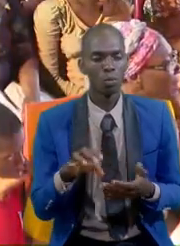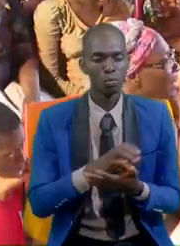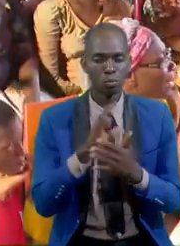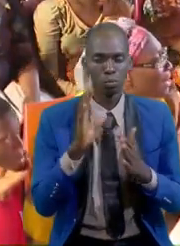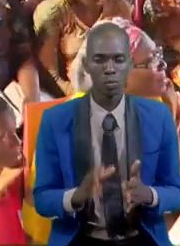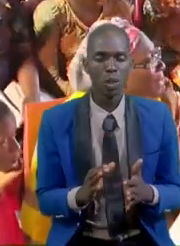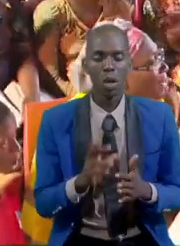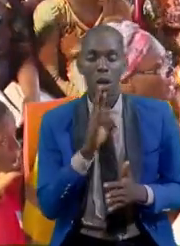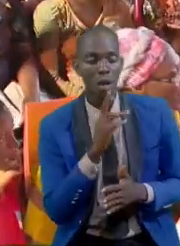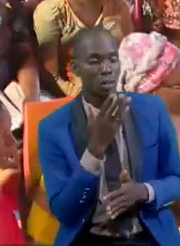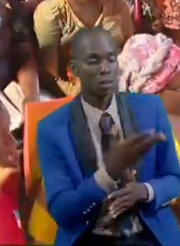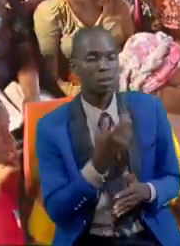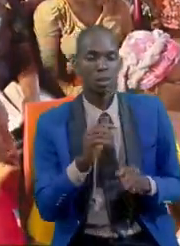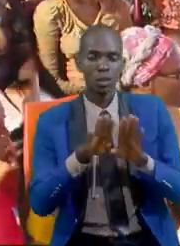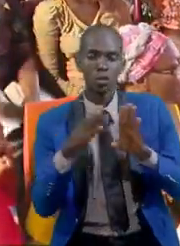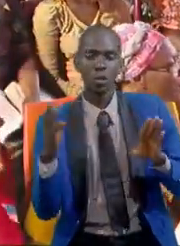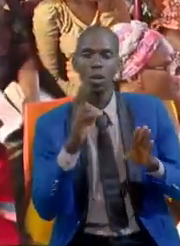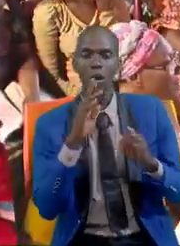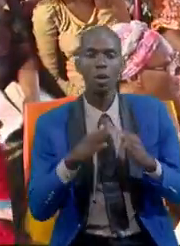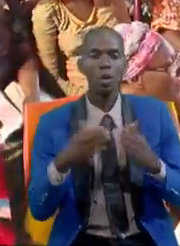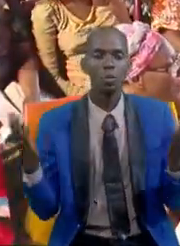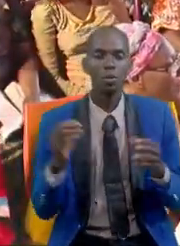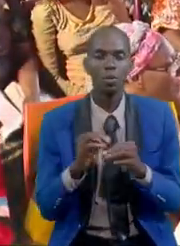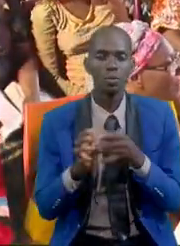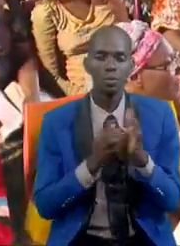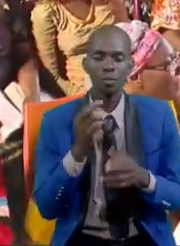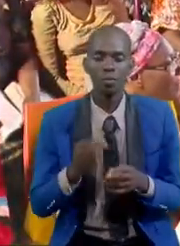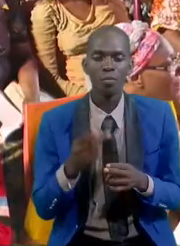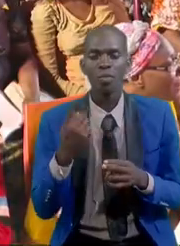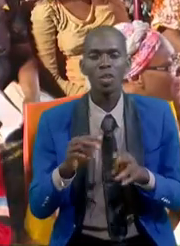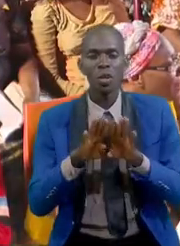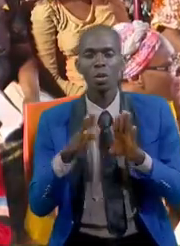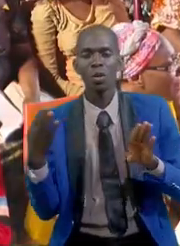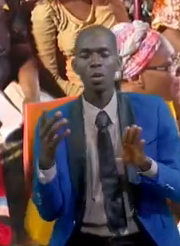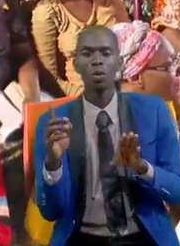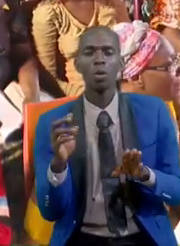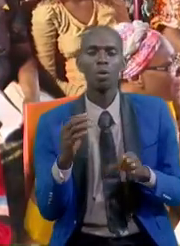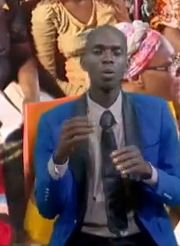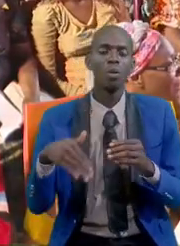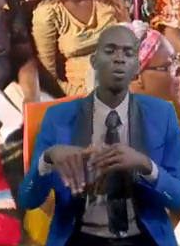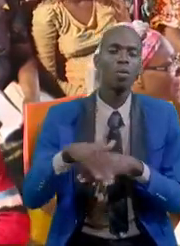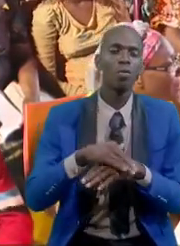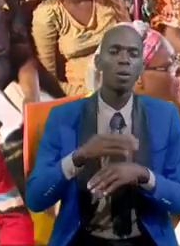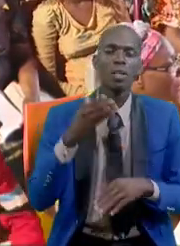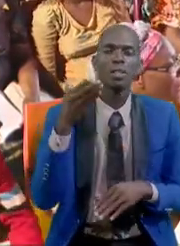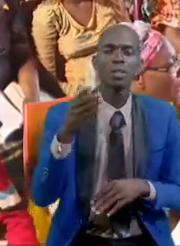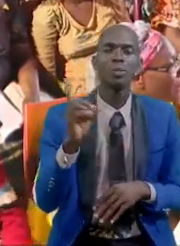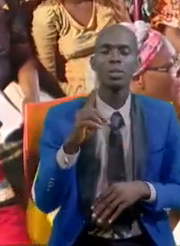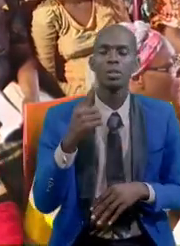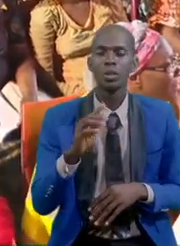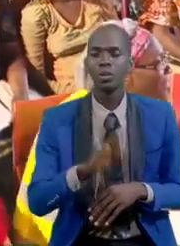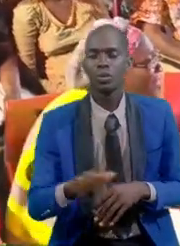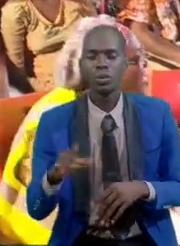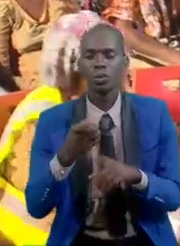open. The doors over there where our children are from the DEEPERLIFE High